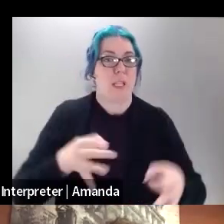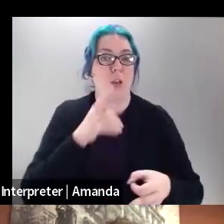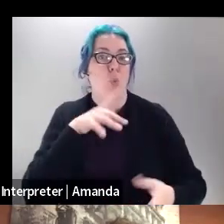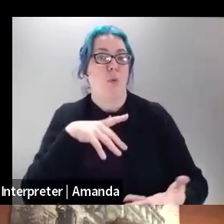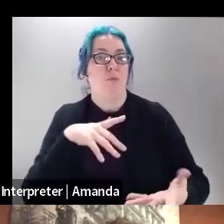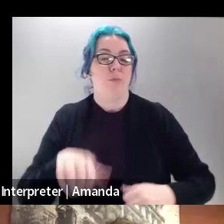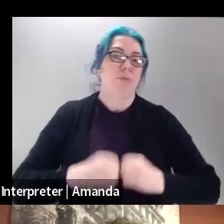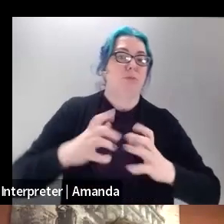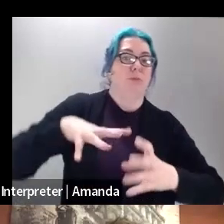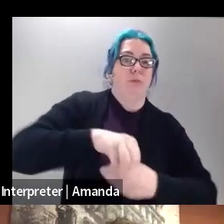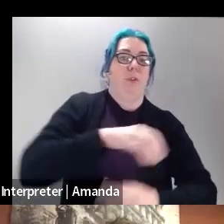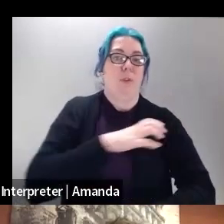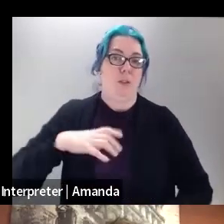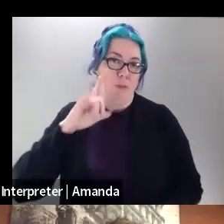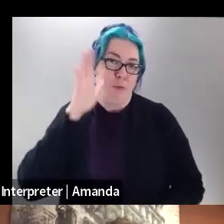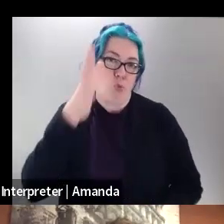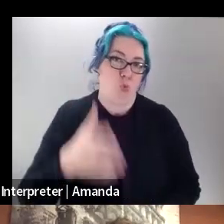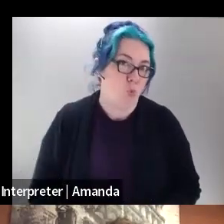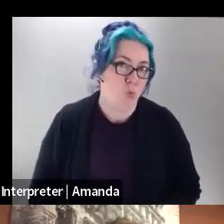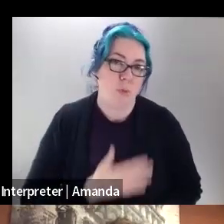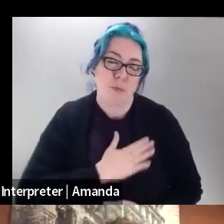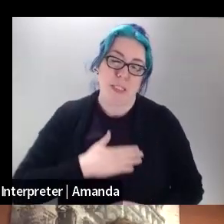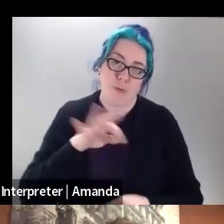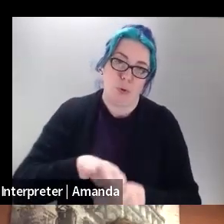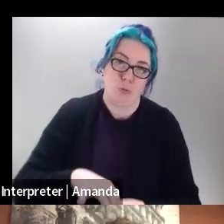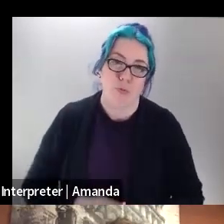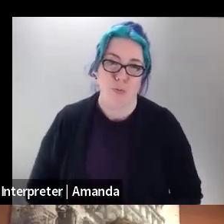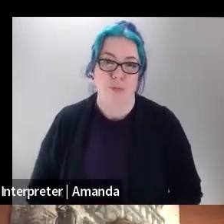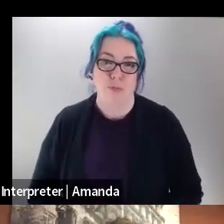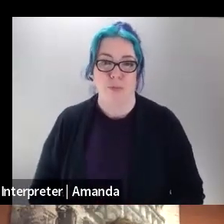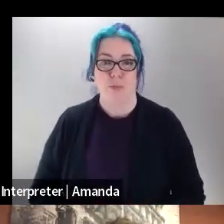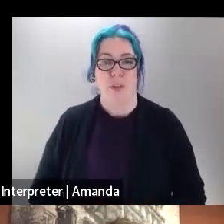many thanks to our panelists and to you, Vanessa,